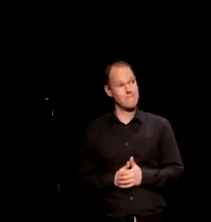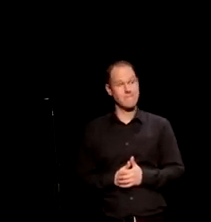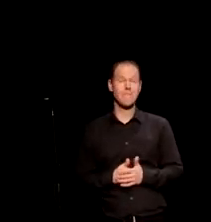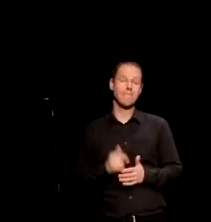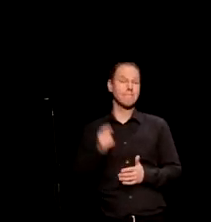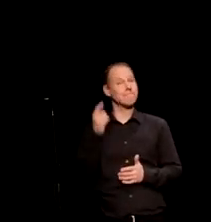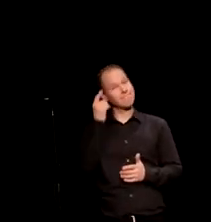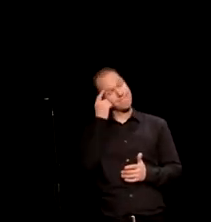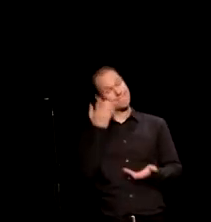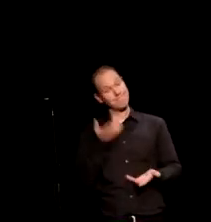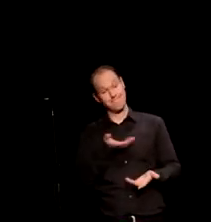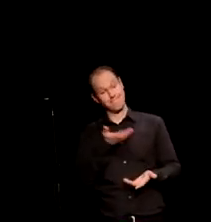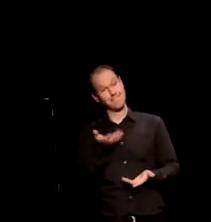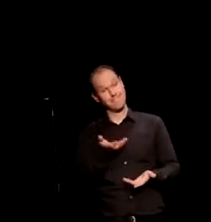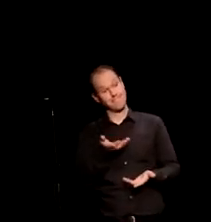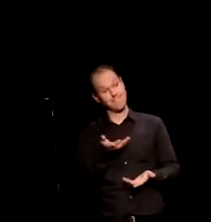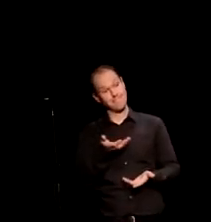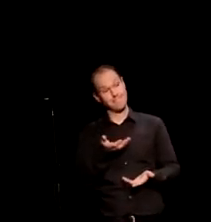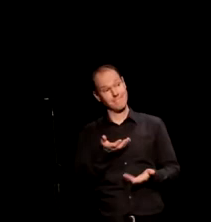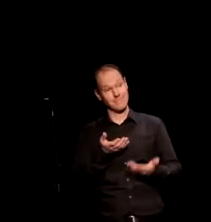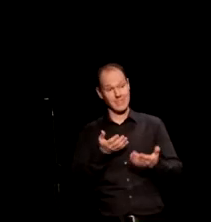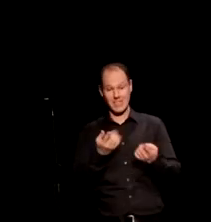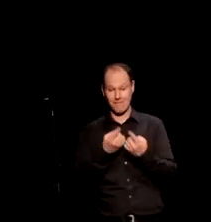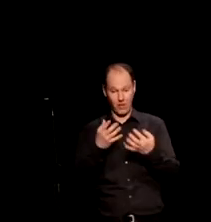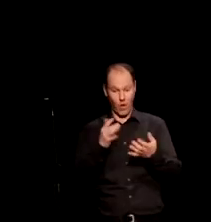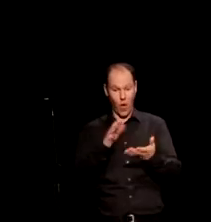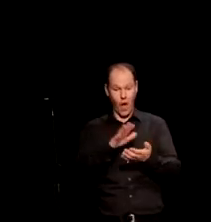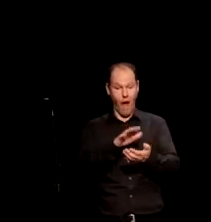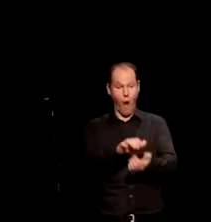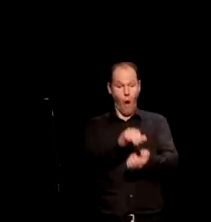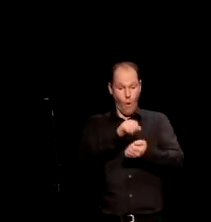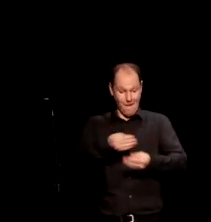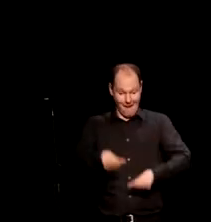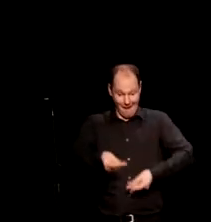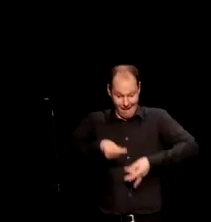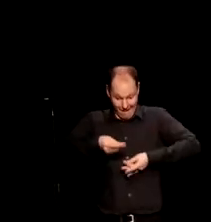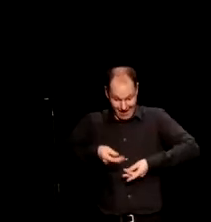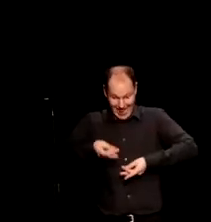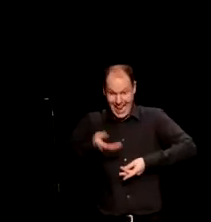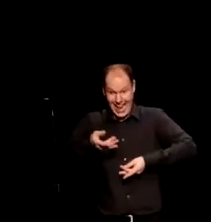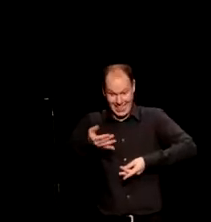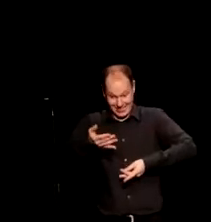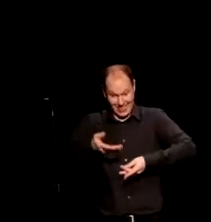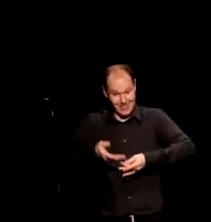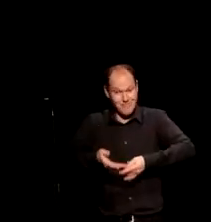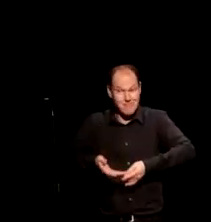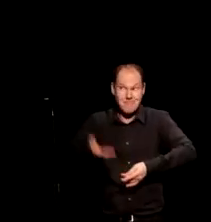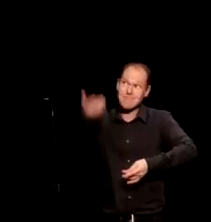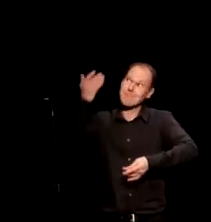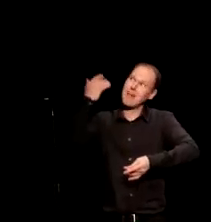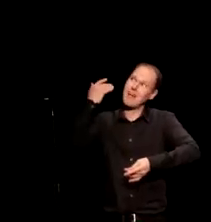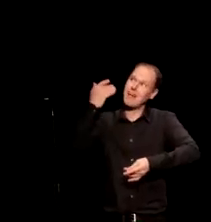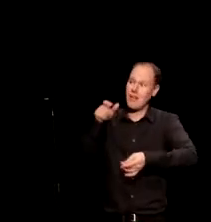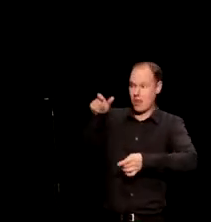I think that there's something about holding something that was held at some point by the